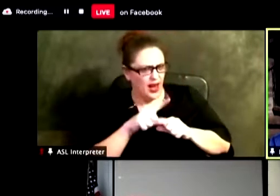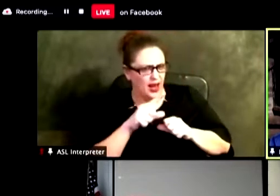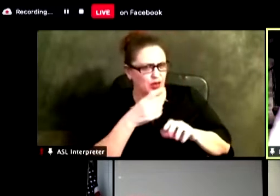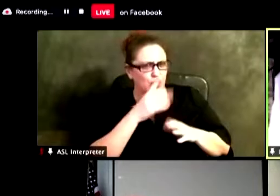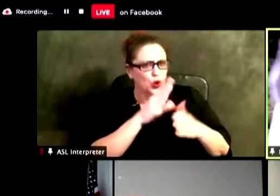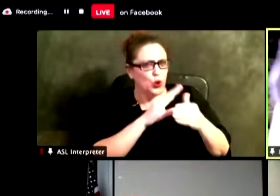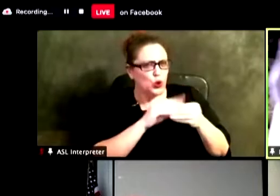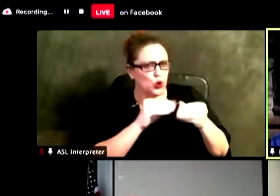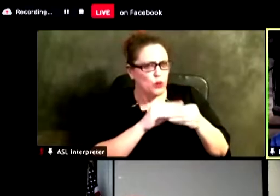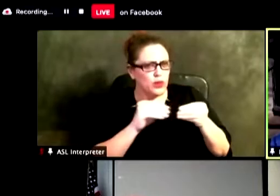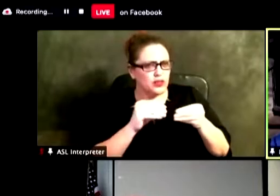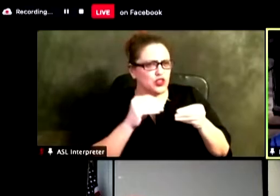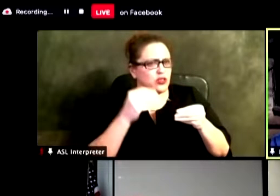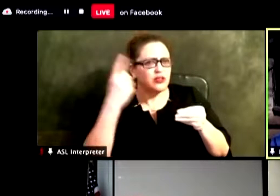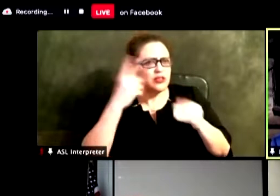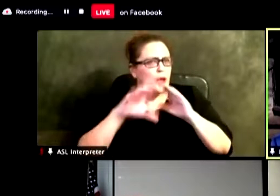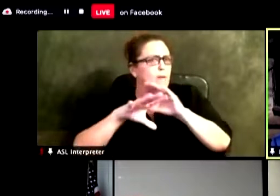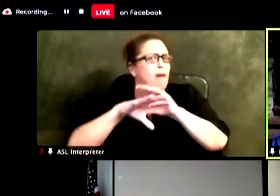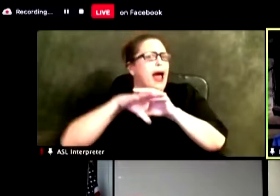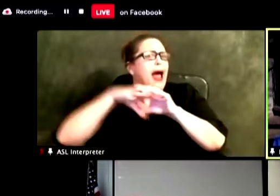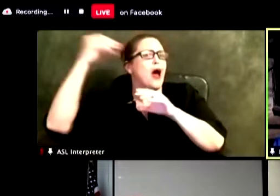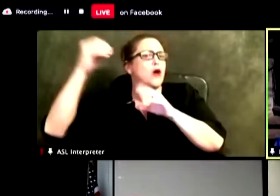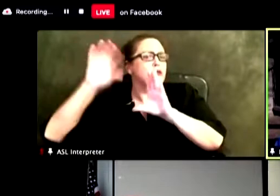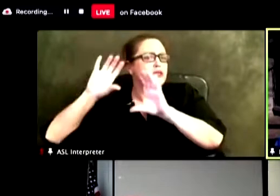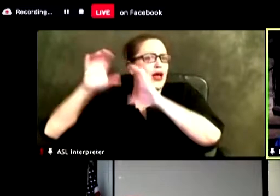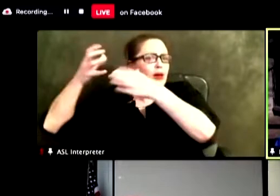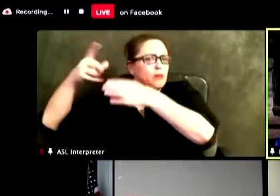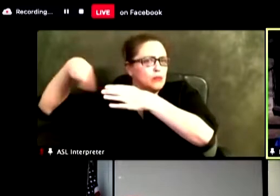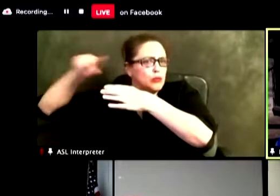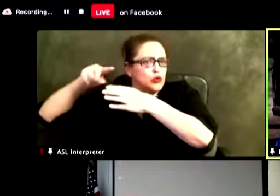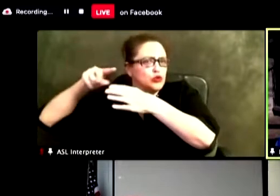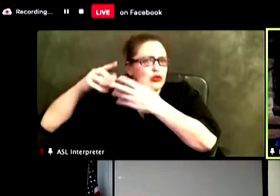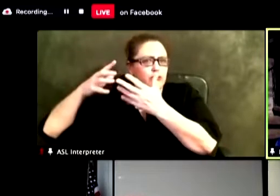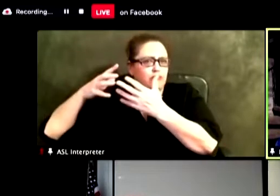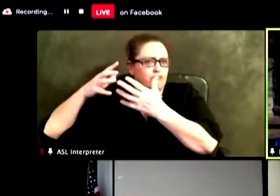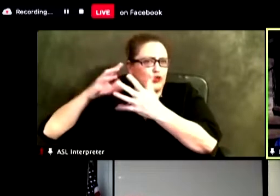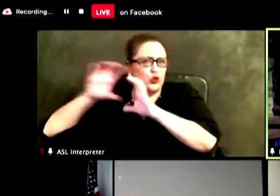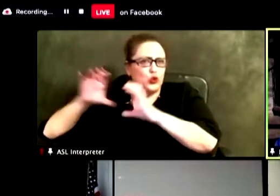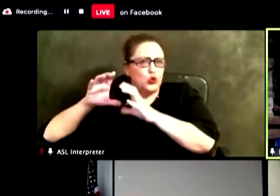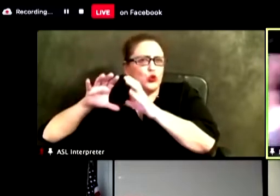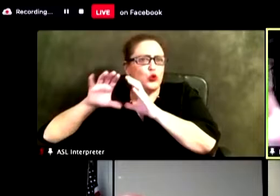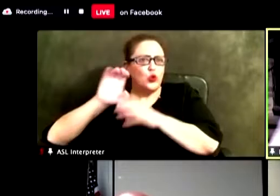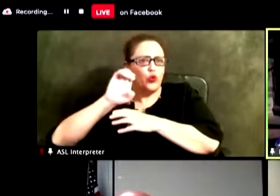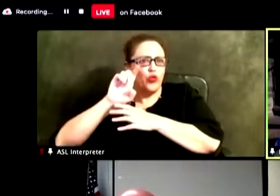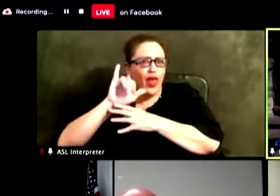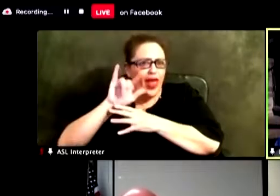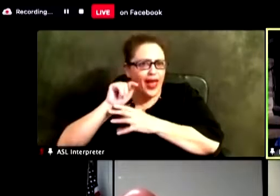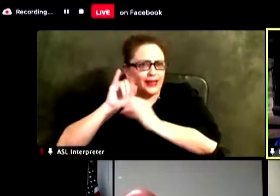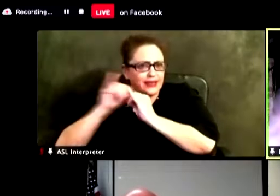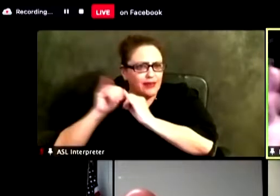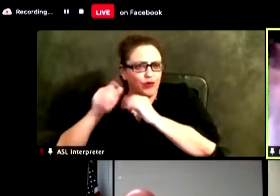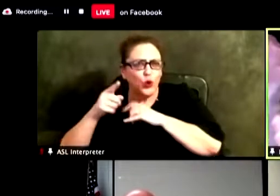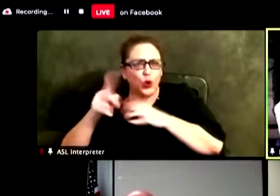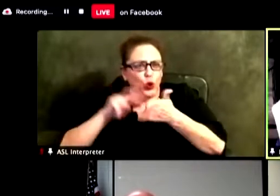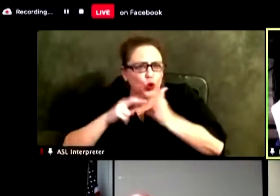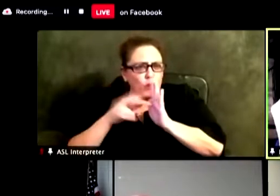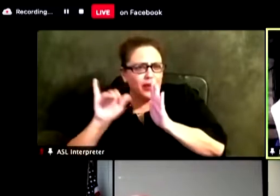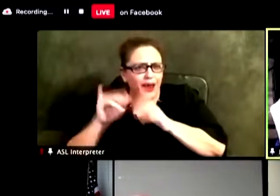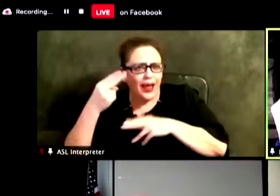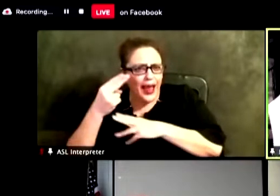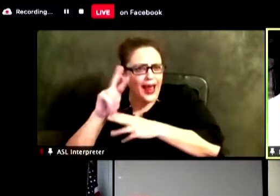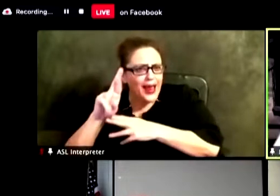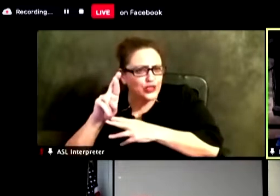party. Is there a kind of a profile of what you'd want that third party to be? Is it a human resources consultant? Is it a law firm? What are you